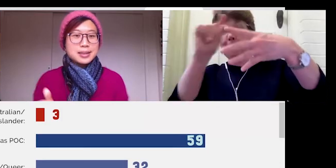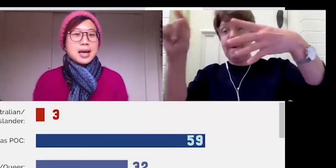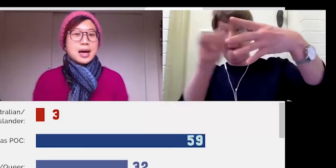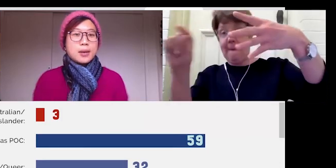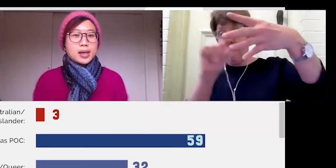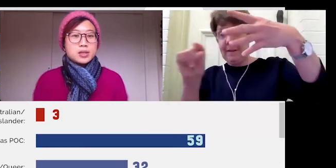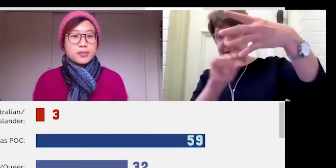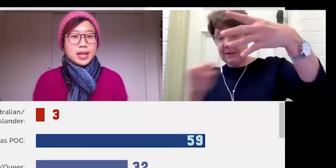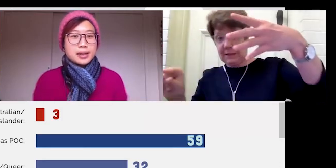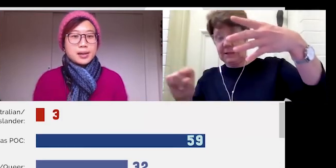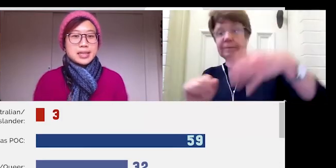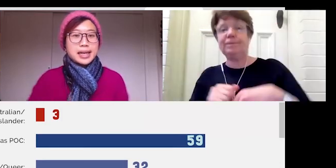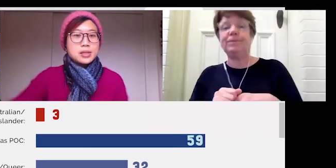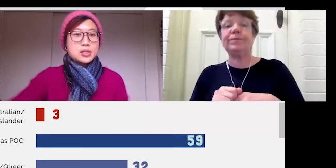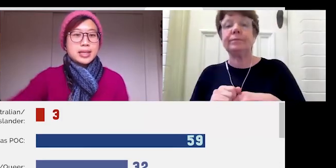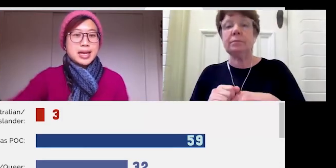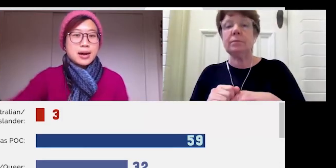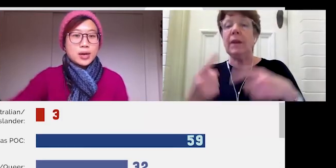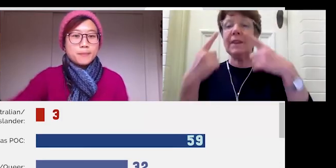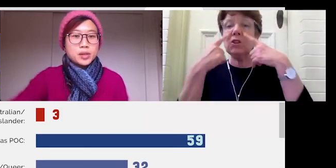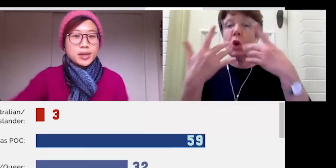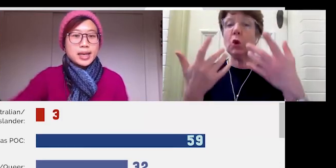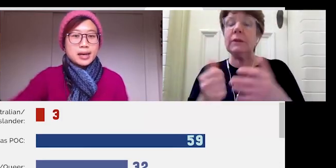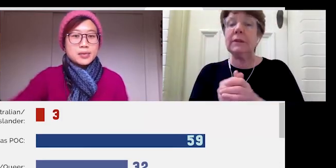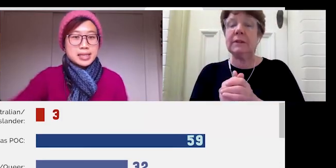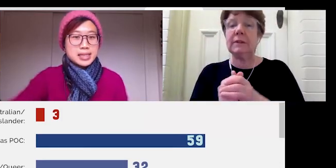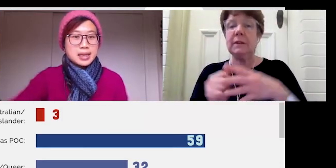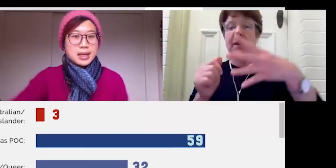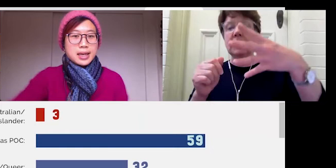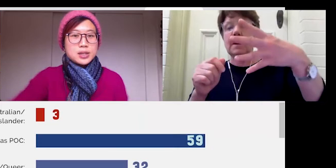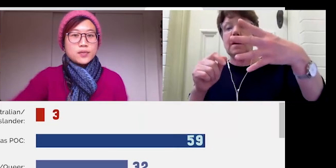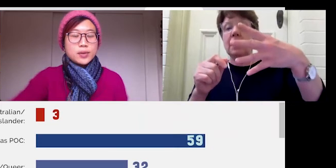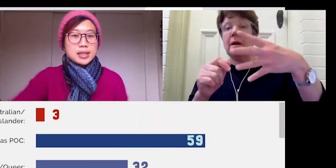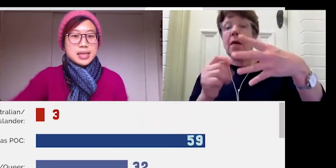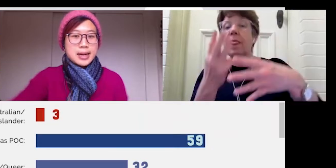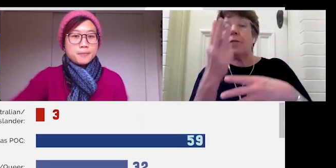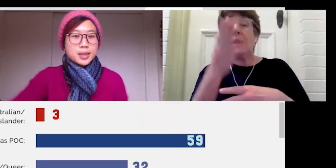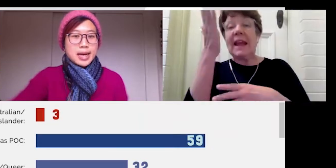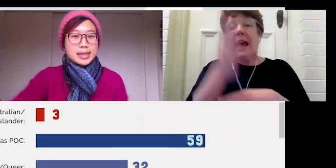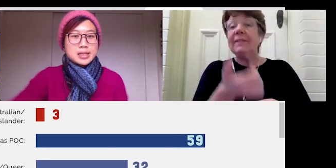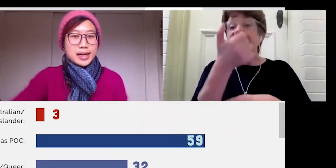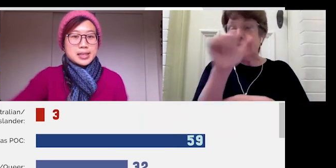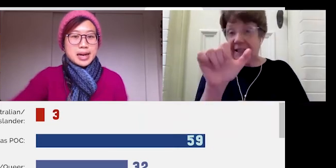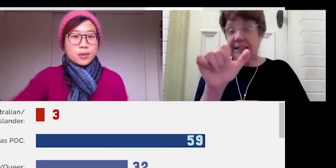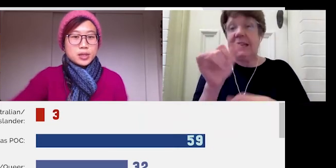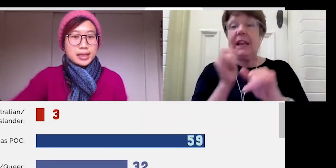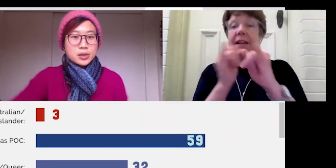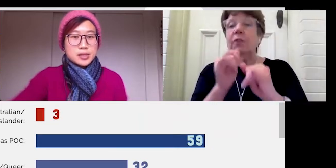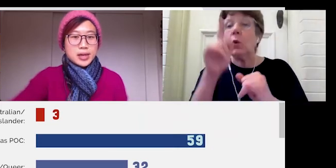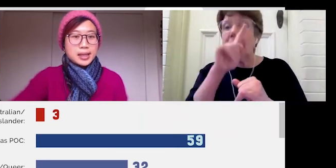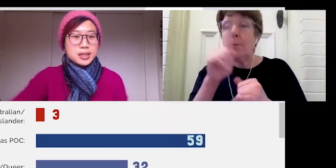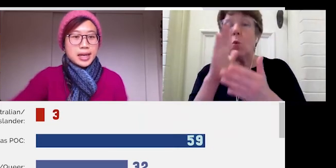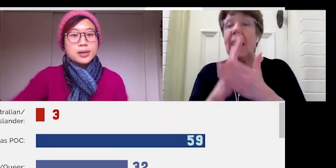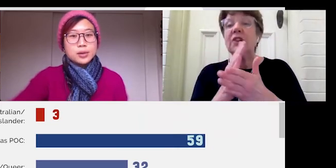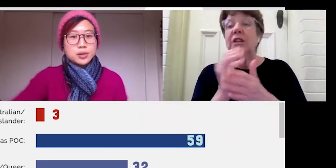stacked, one on top of the other, that illustrates how 3 out of 60 interviewees identified as Aboriginal and Torres